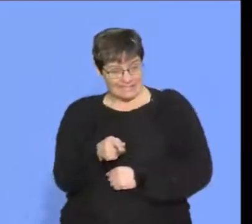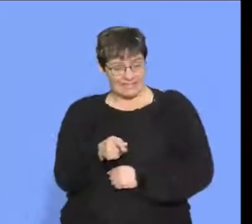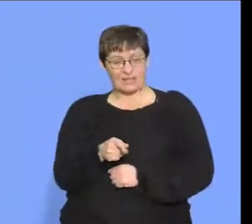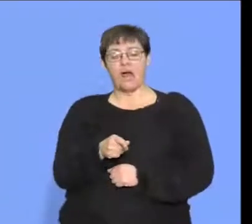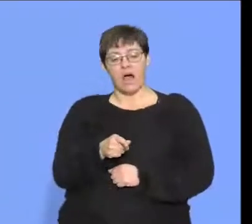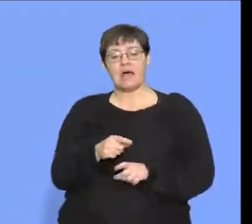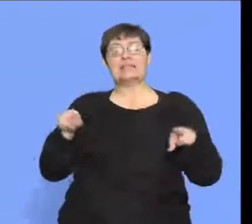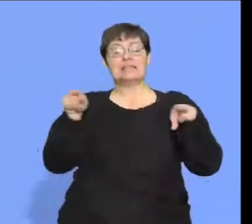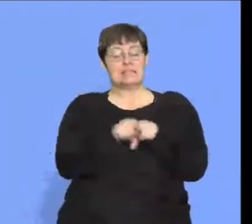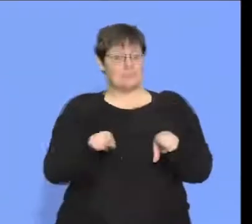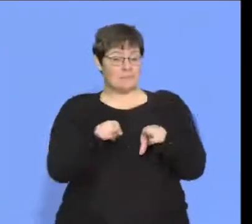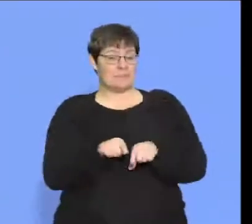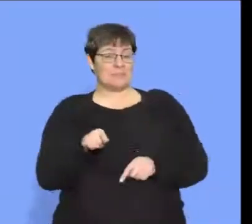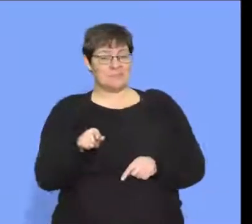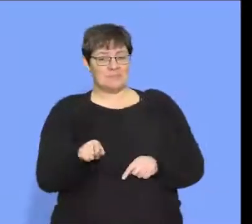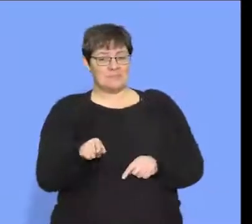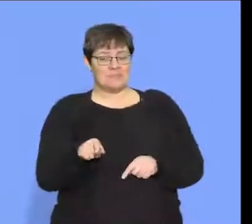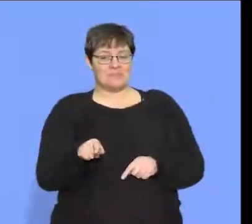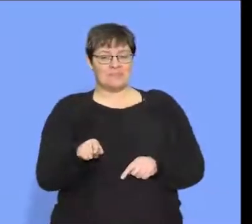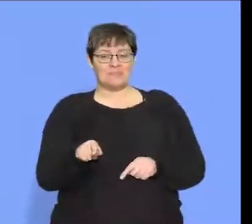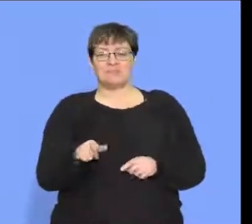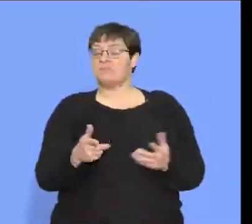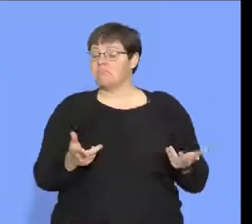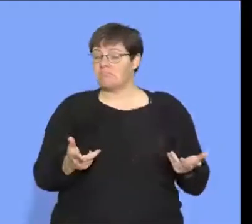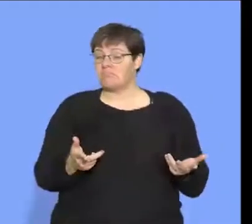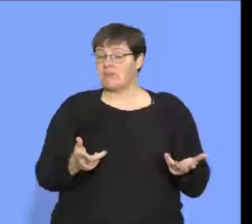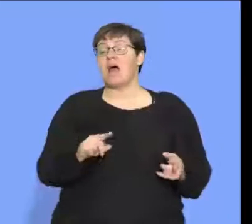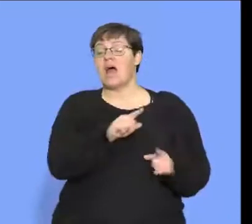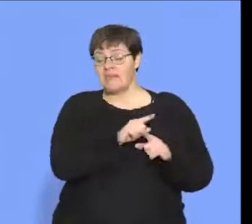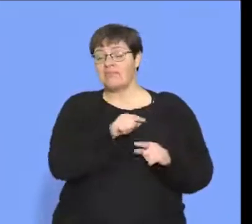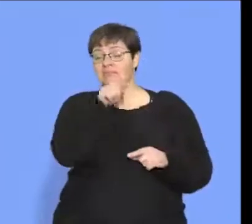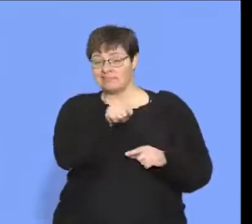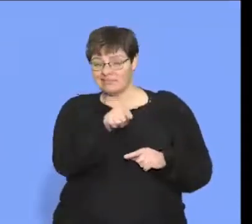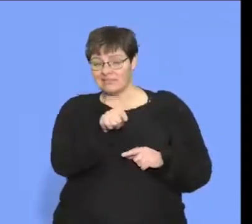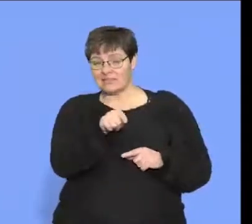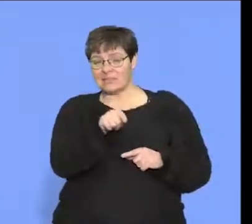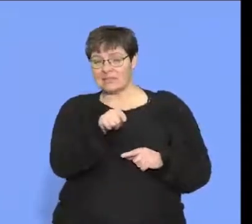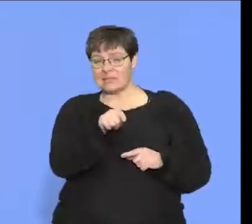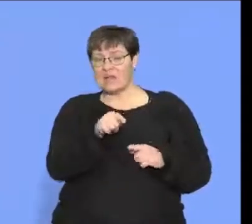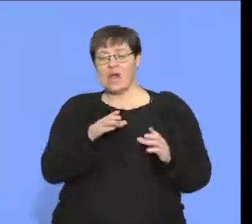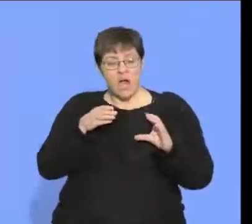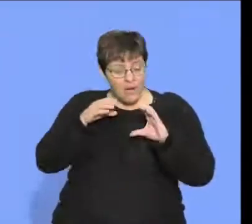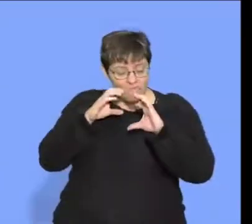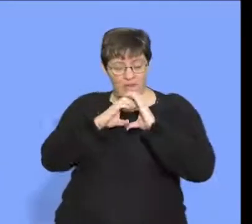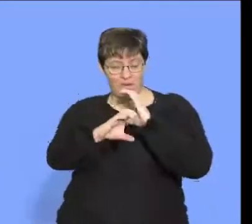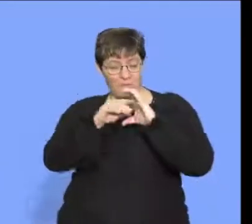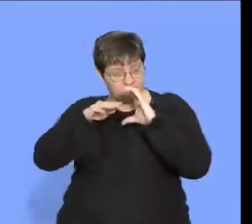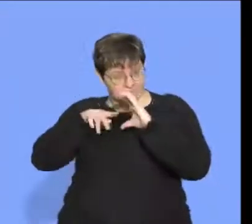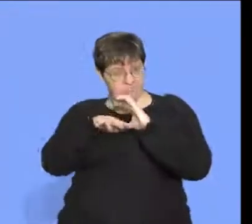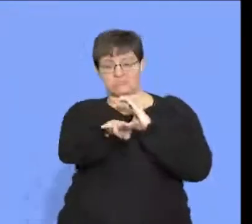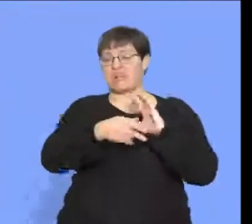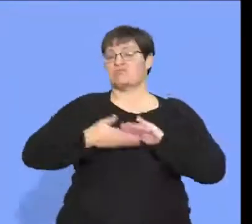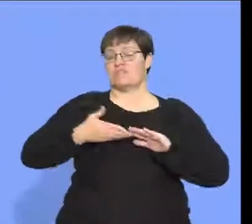for electromagnetic radiation is the same as long as the electromagnetic radiation is passing through